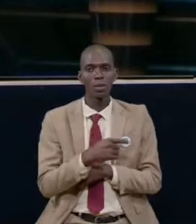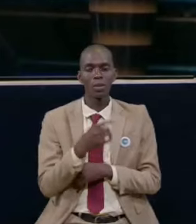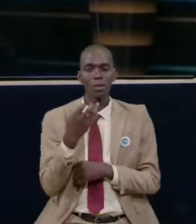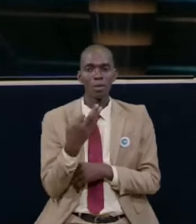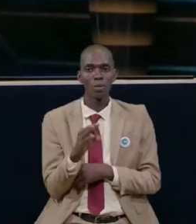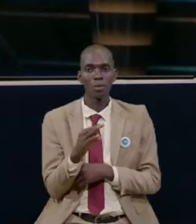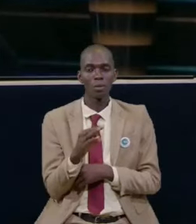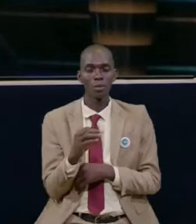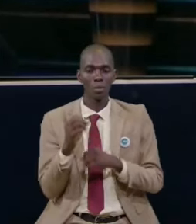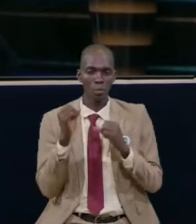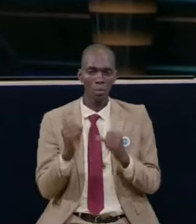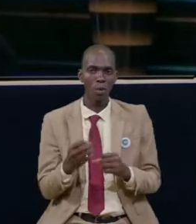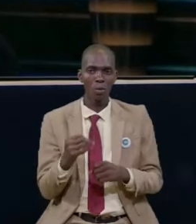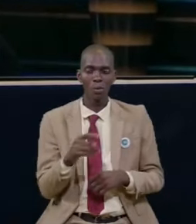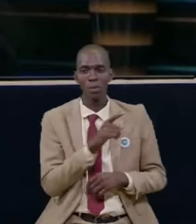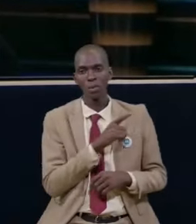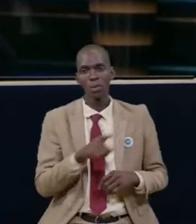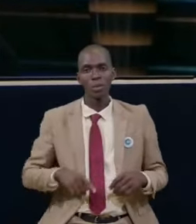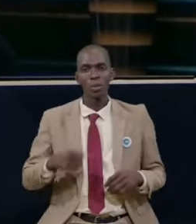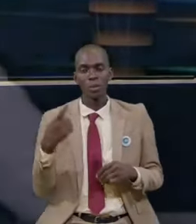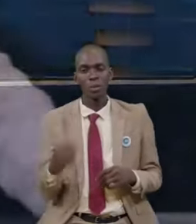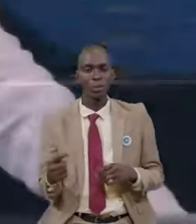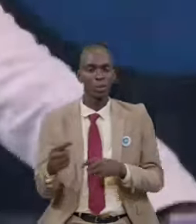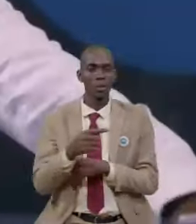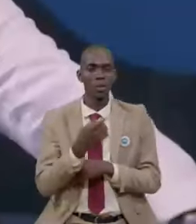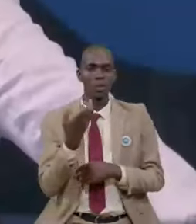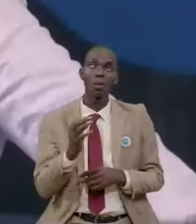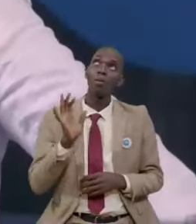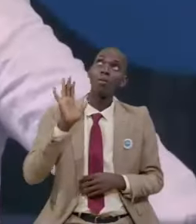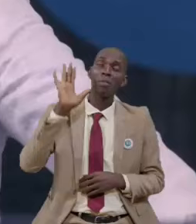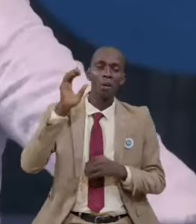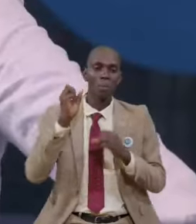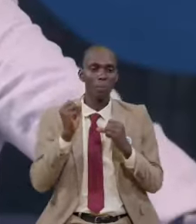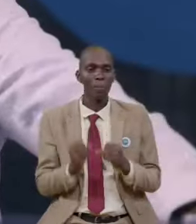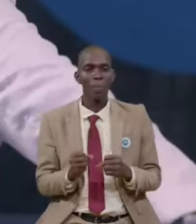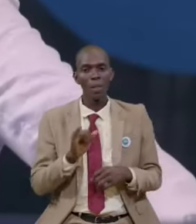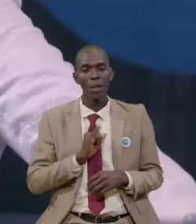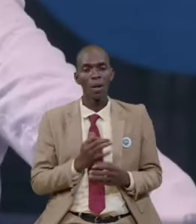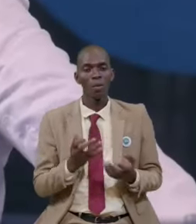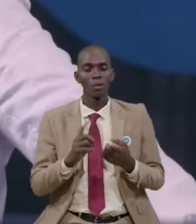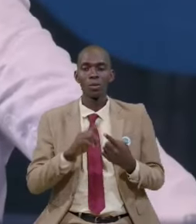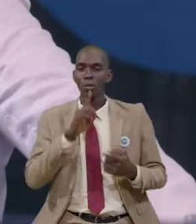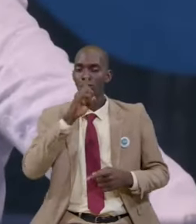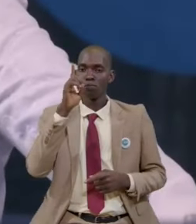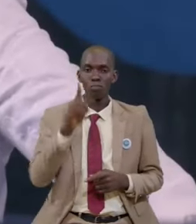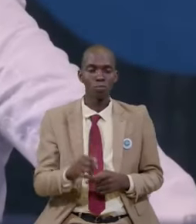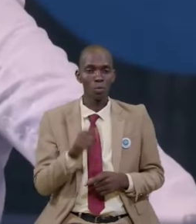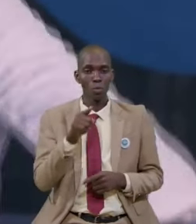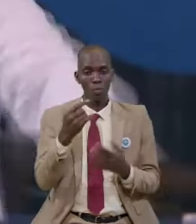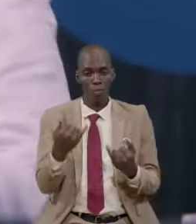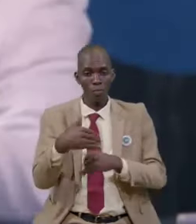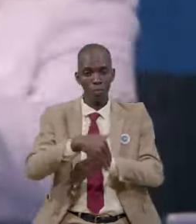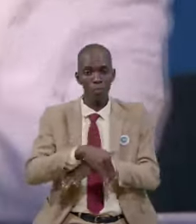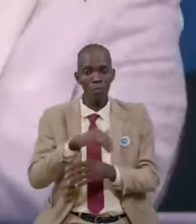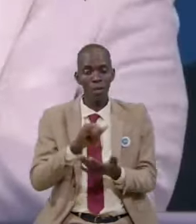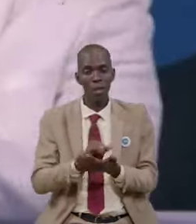of his power. I want to assure you tonight that the power of God is here,